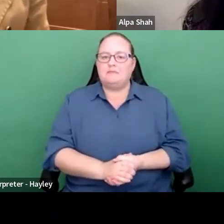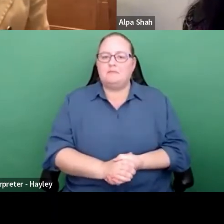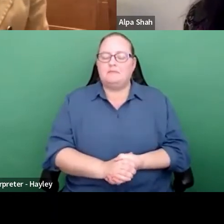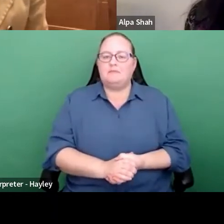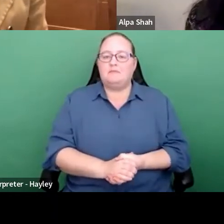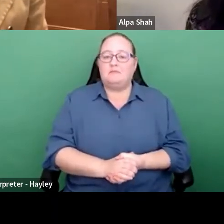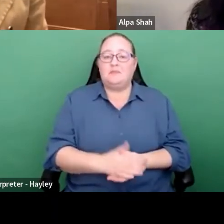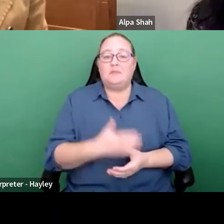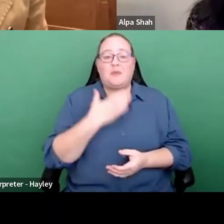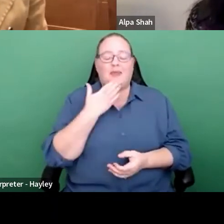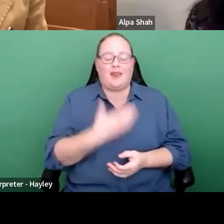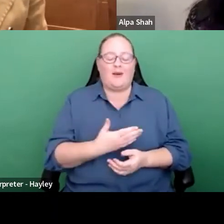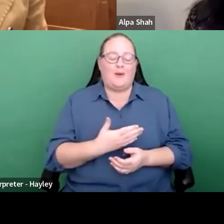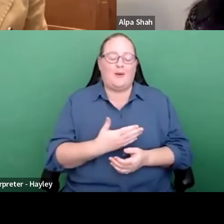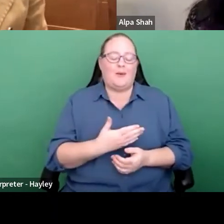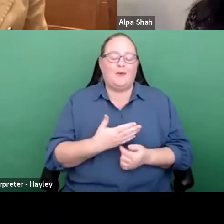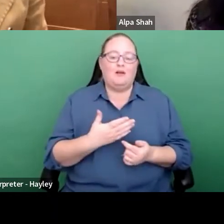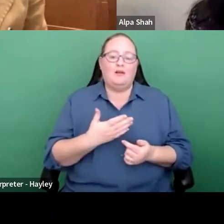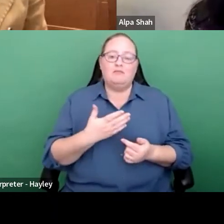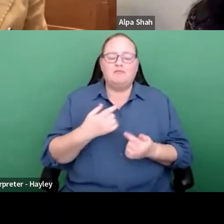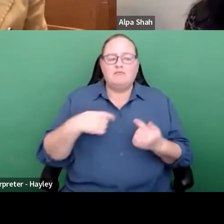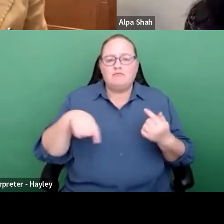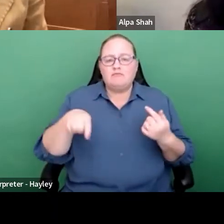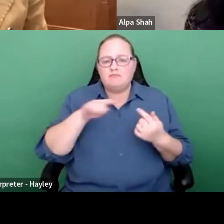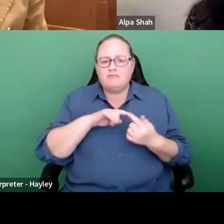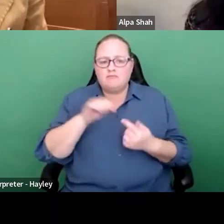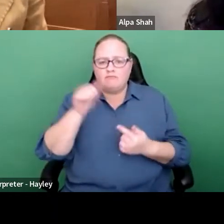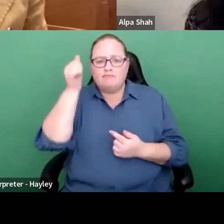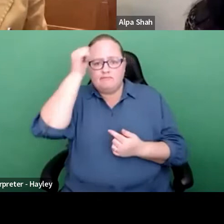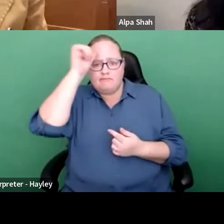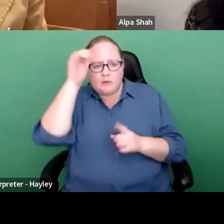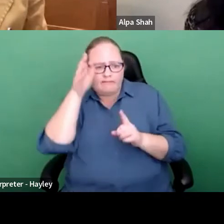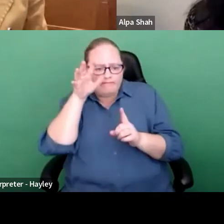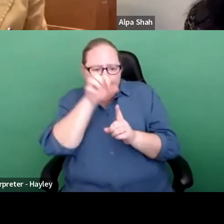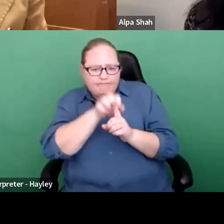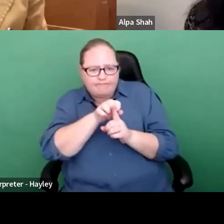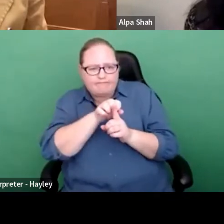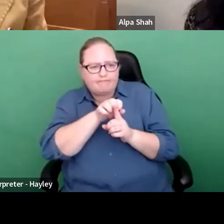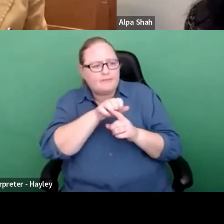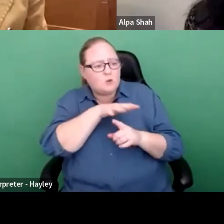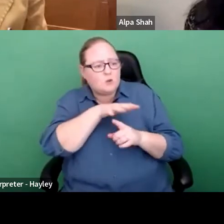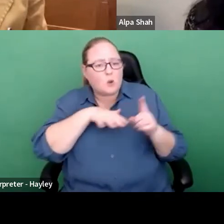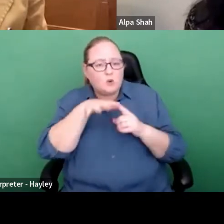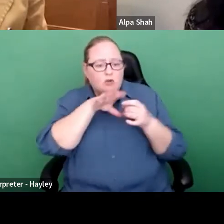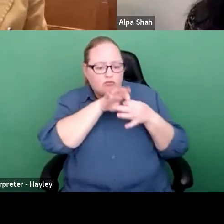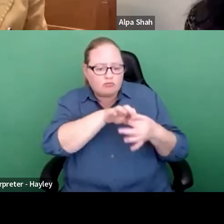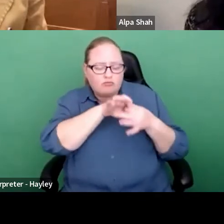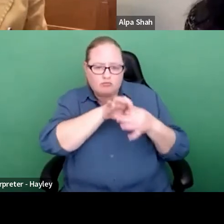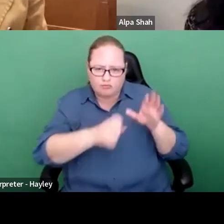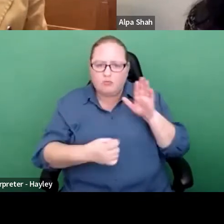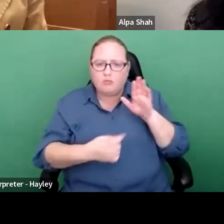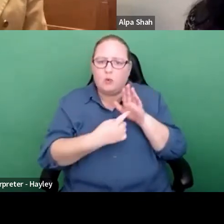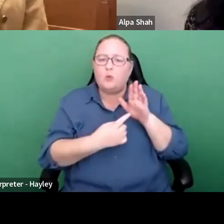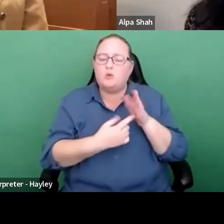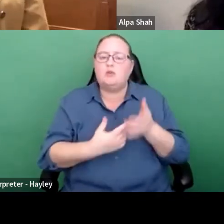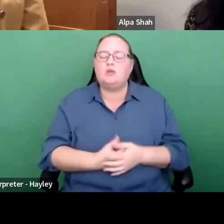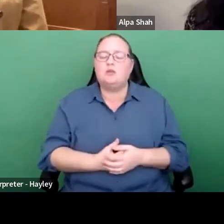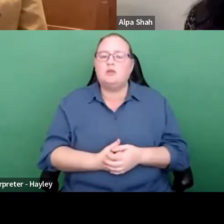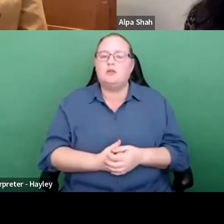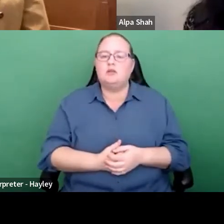Alpa. So we all recognize the importance of social relations, to put it quite